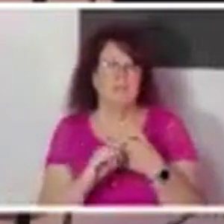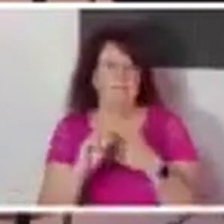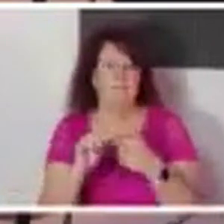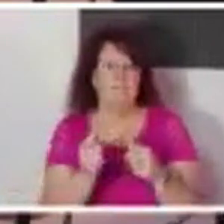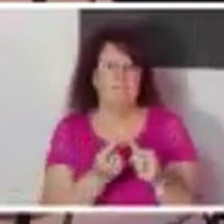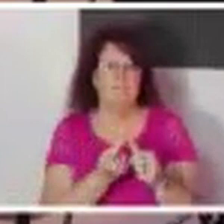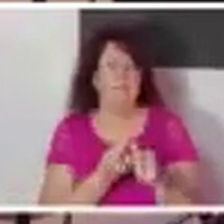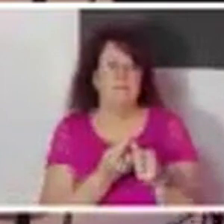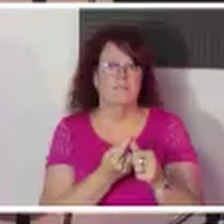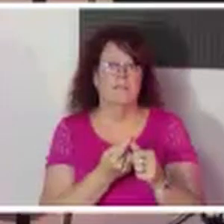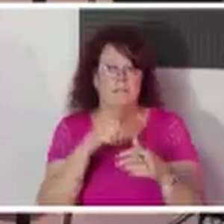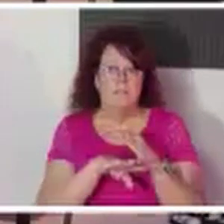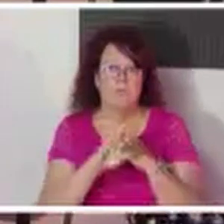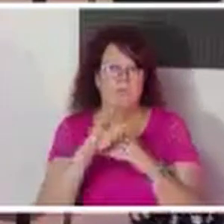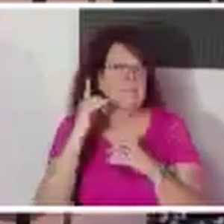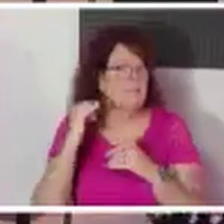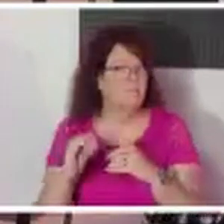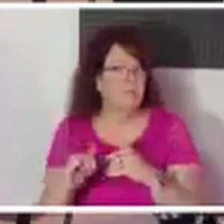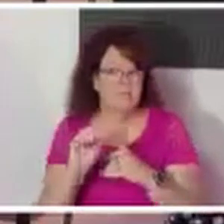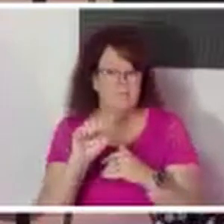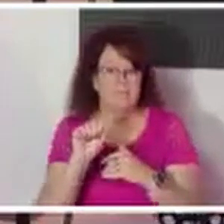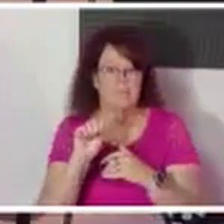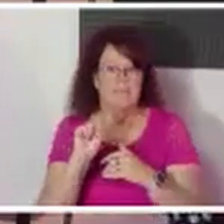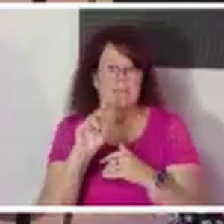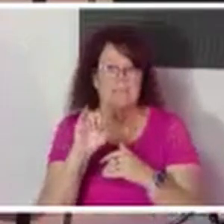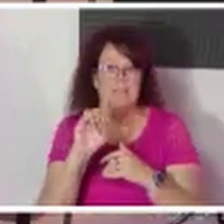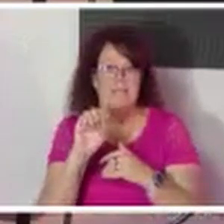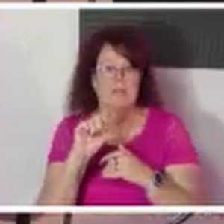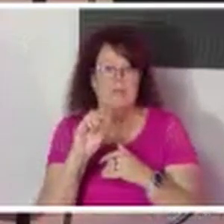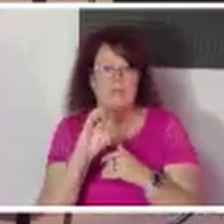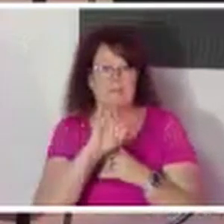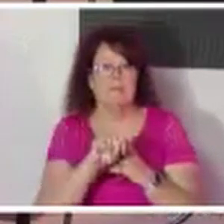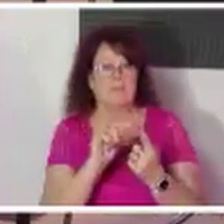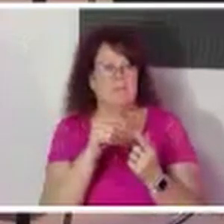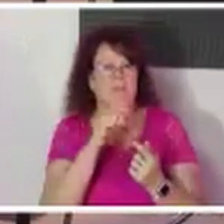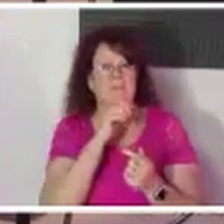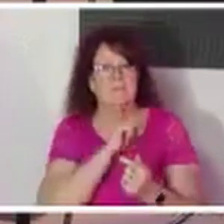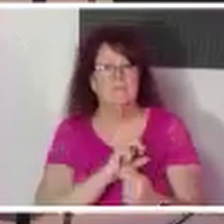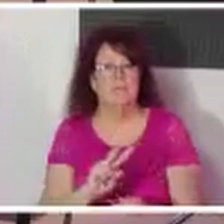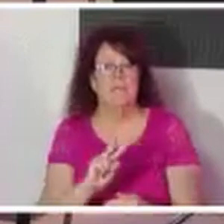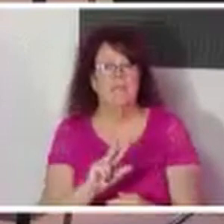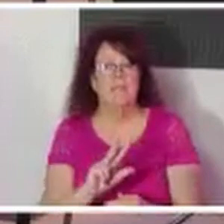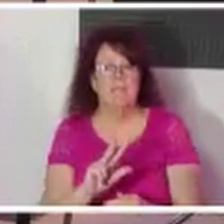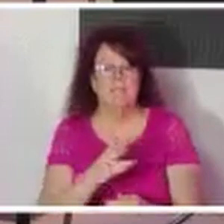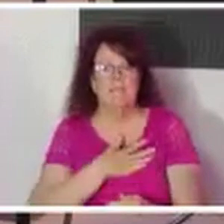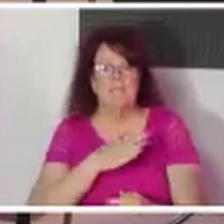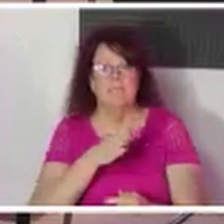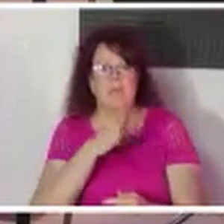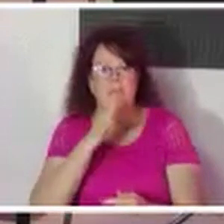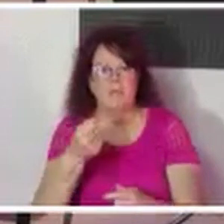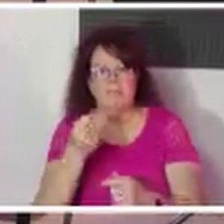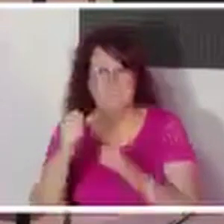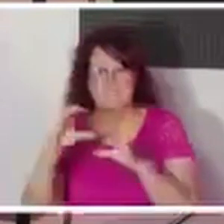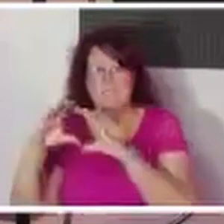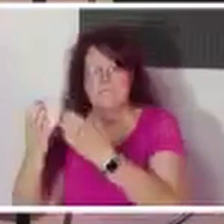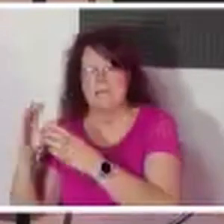I was born in San Diego, California, where I did not stay long. I was there until I was about 3. My mom's side of the family was from